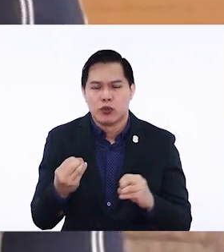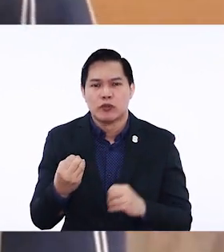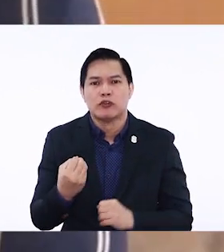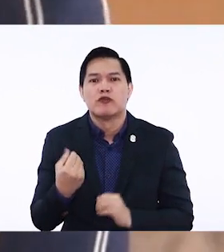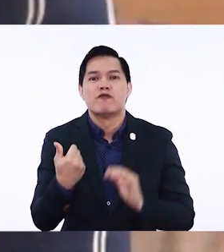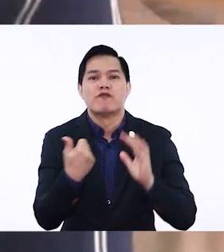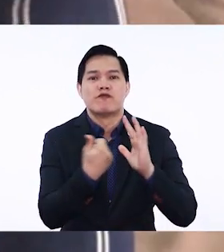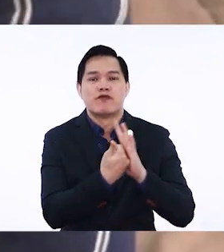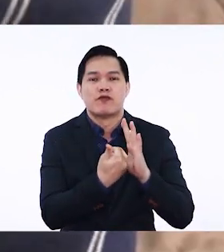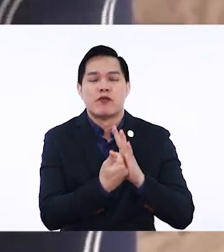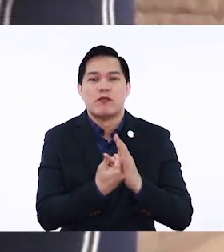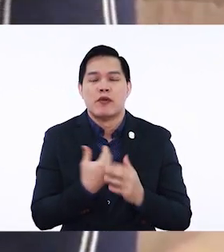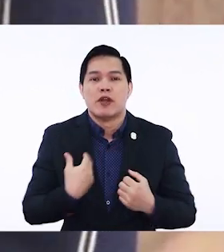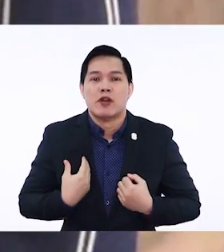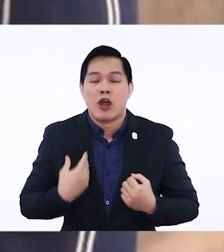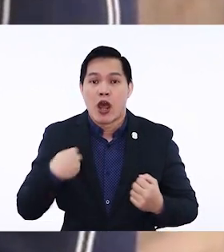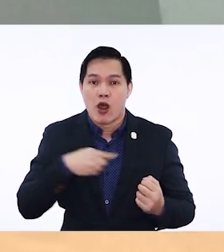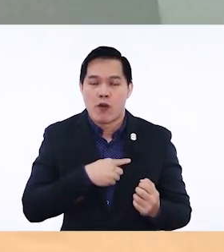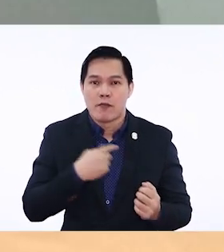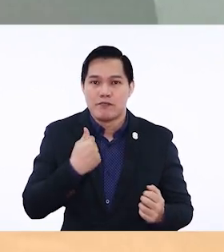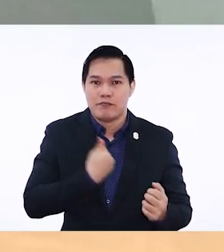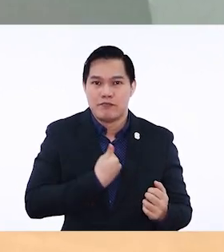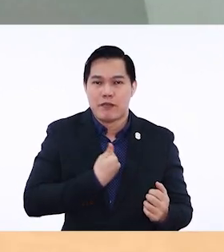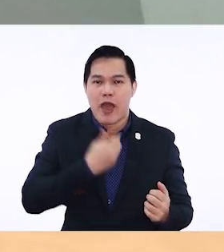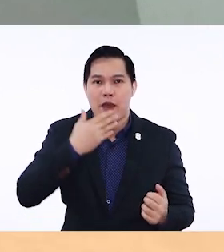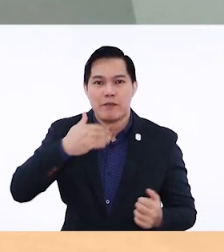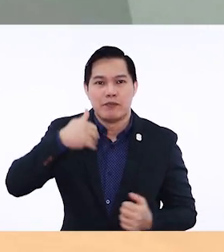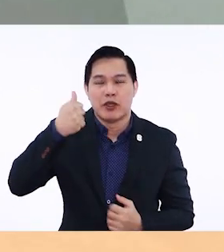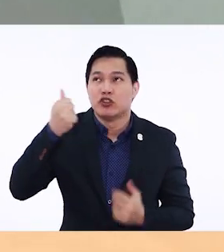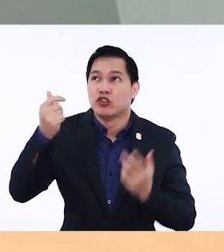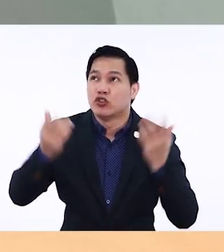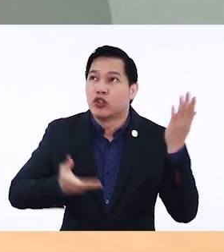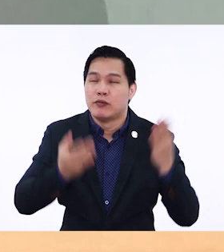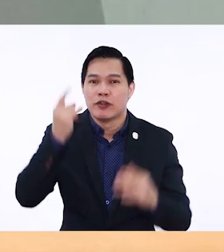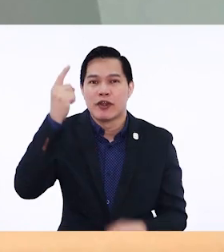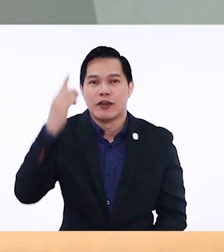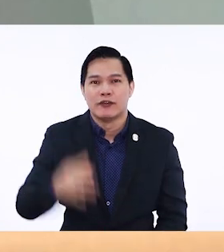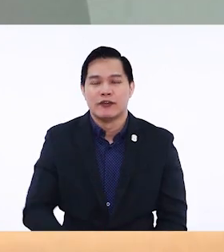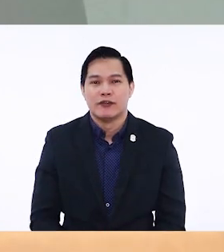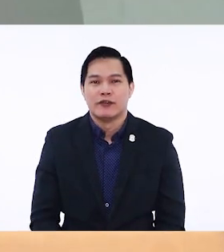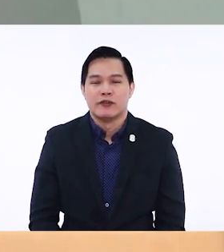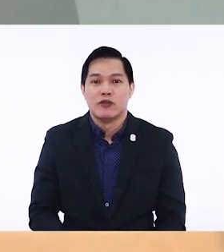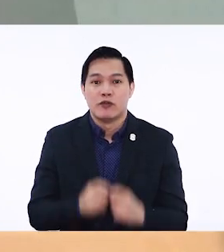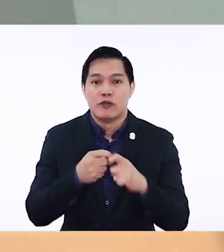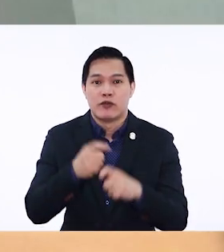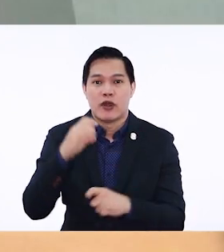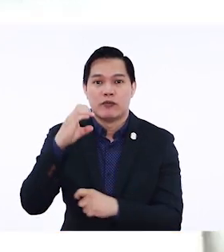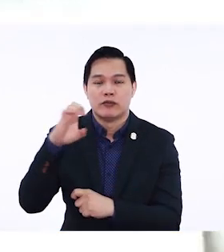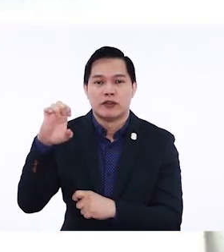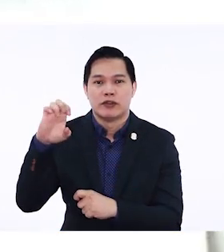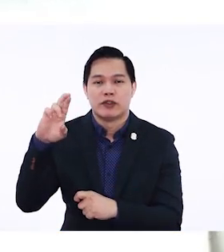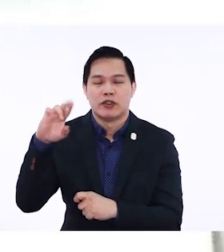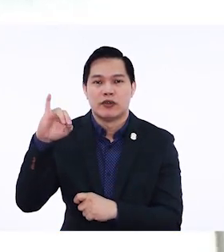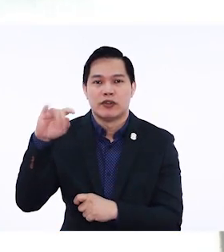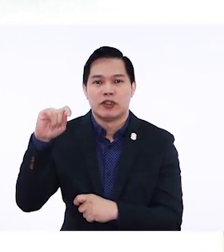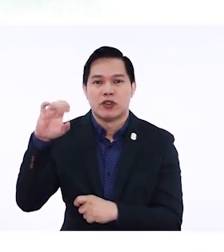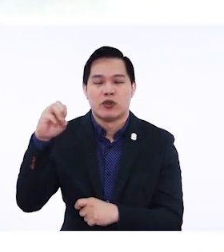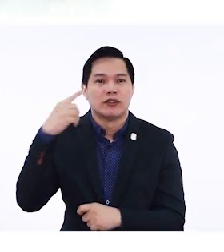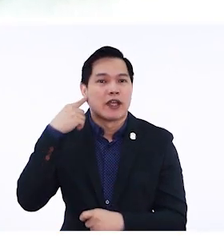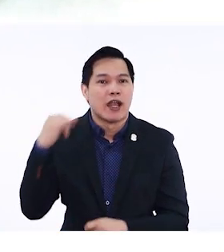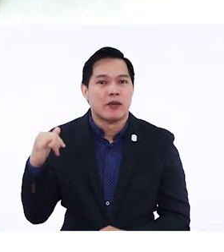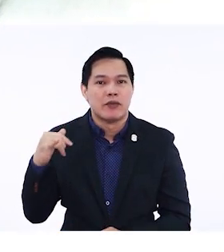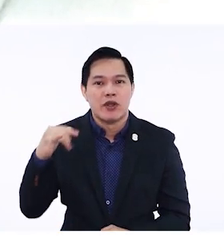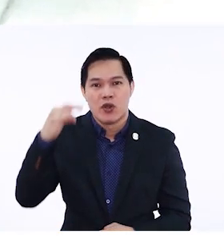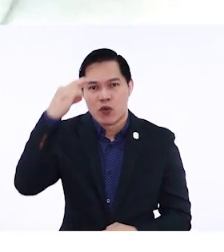an improved self-image that can bring out the best in us while serving God. From Cerritos, California, I'm